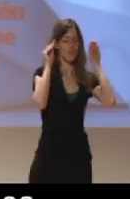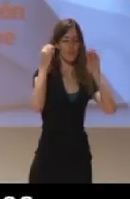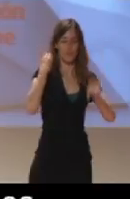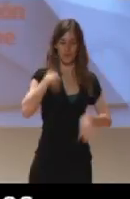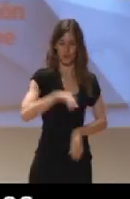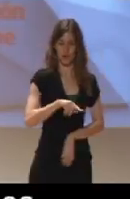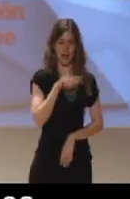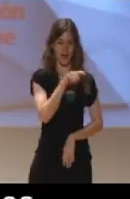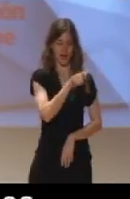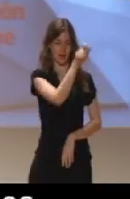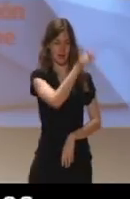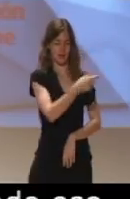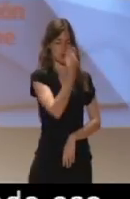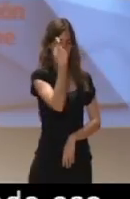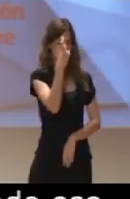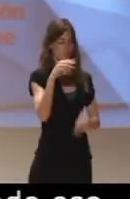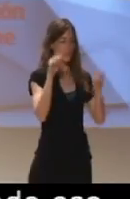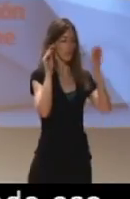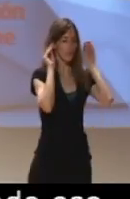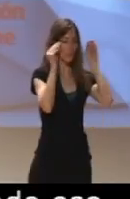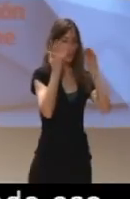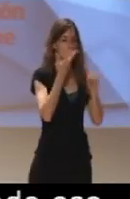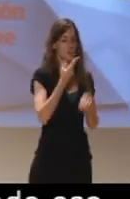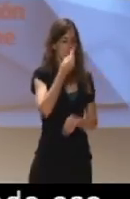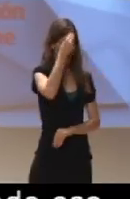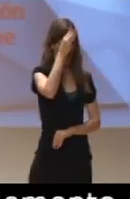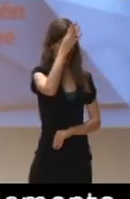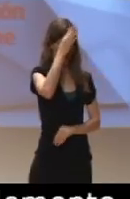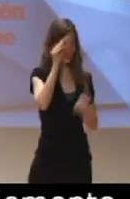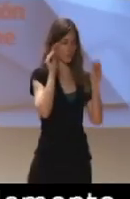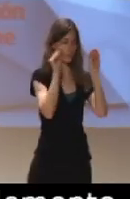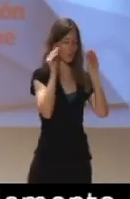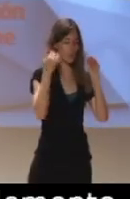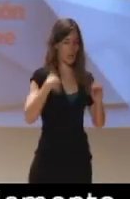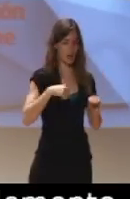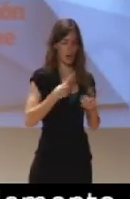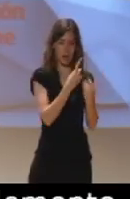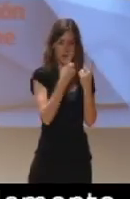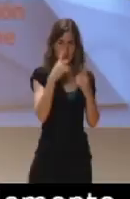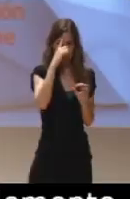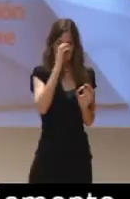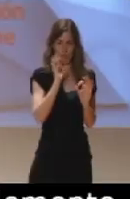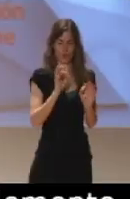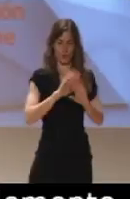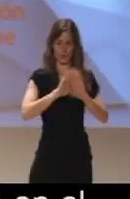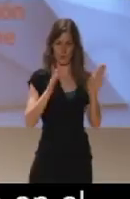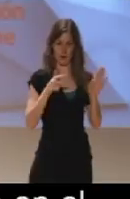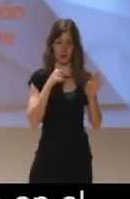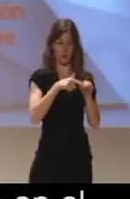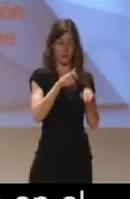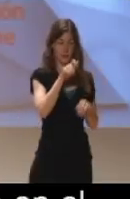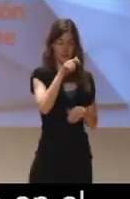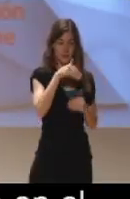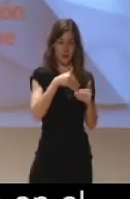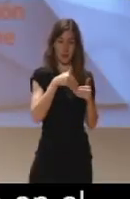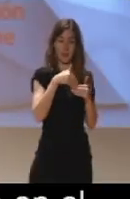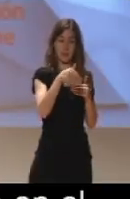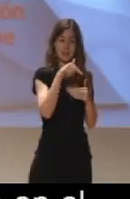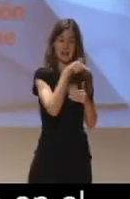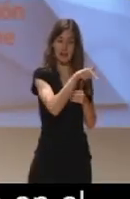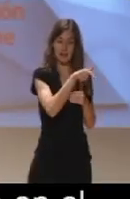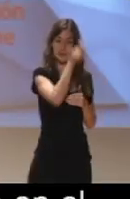start preparing them in this field, it's only a matter of common sense, so that when they start